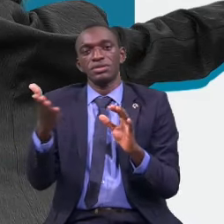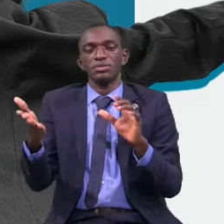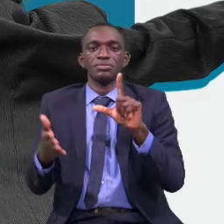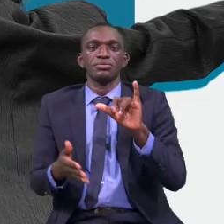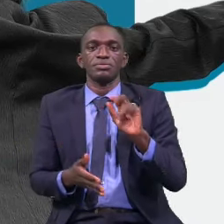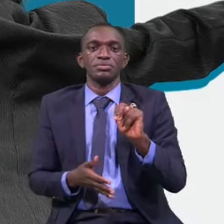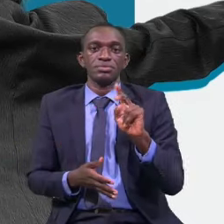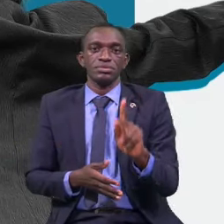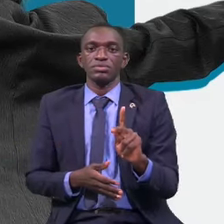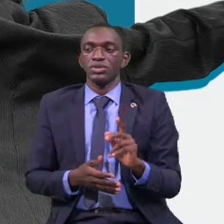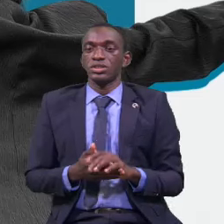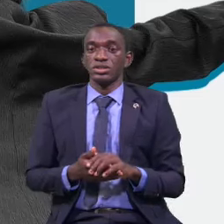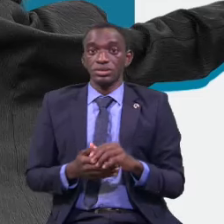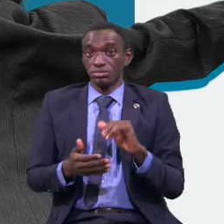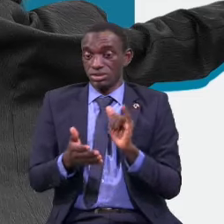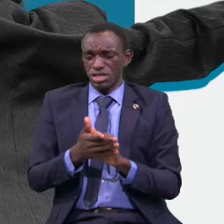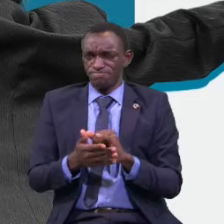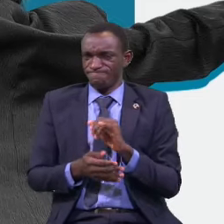The link is